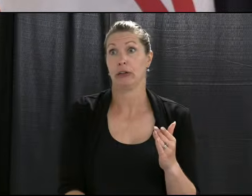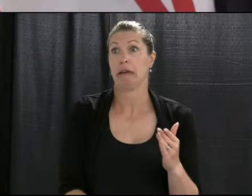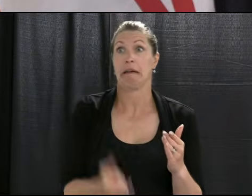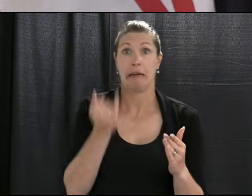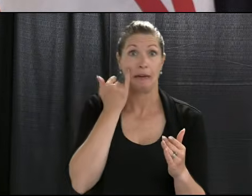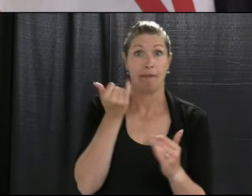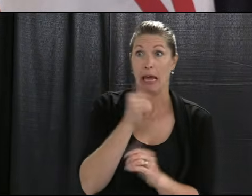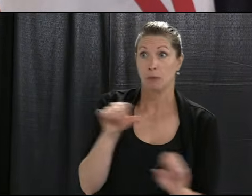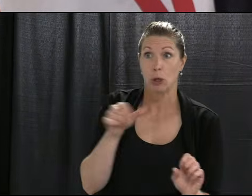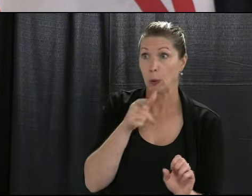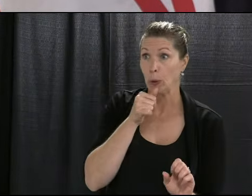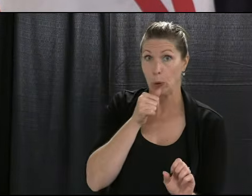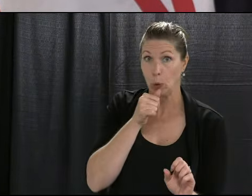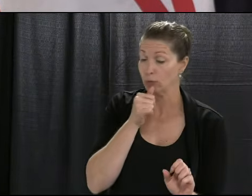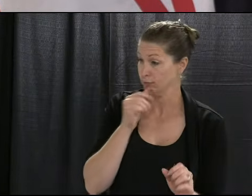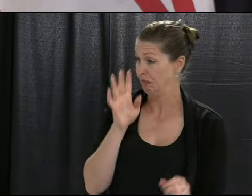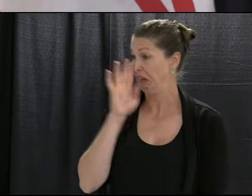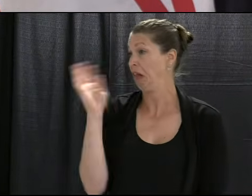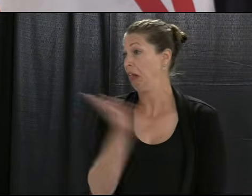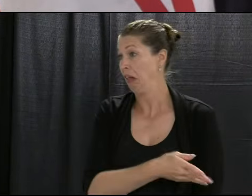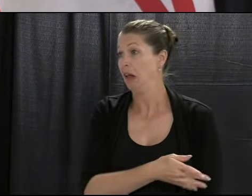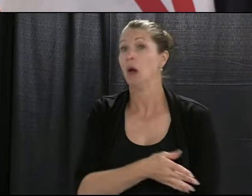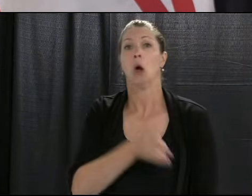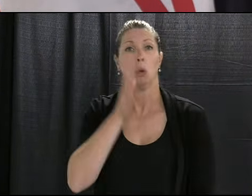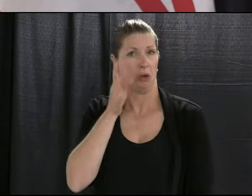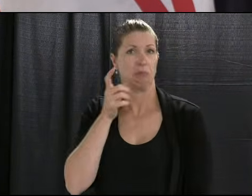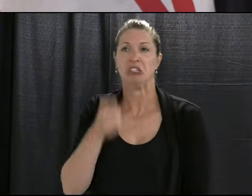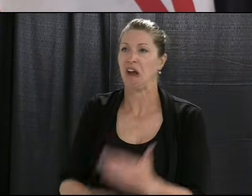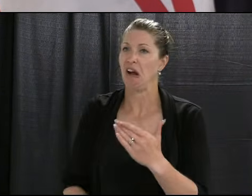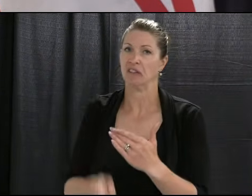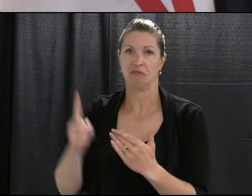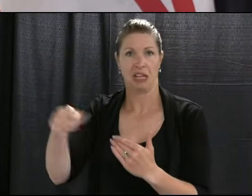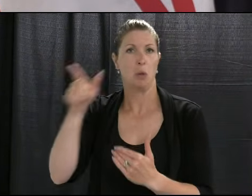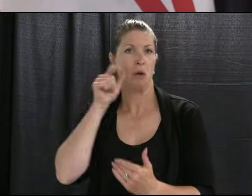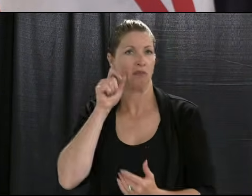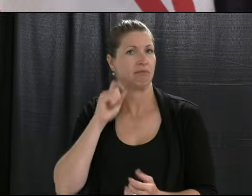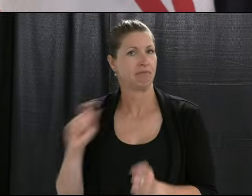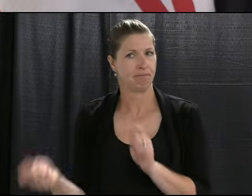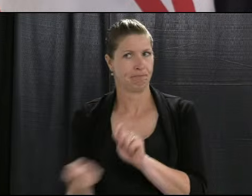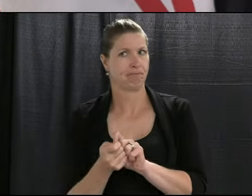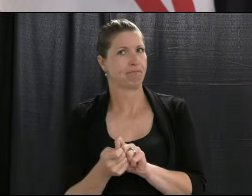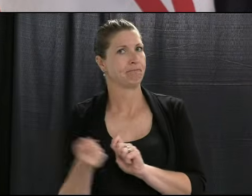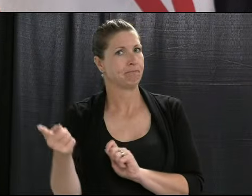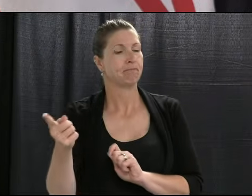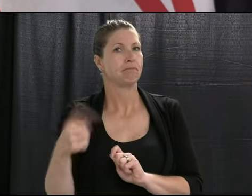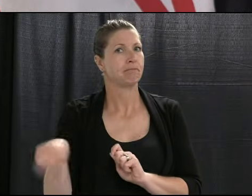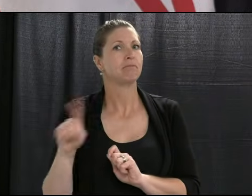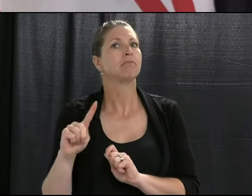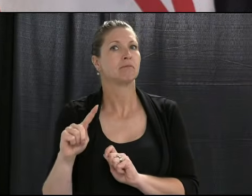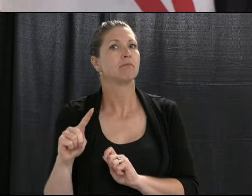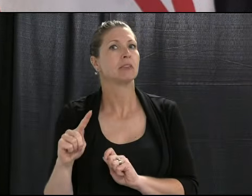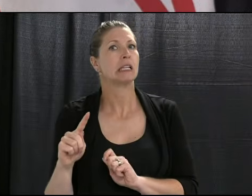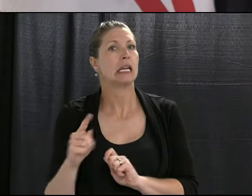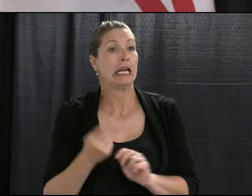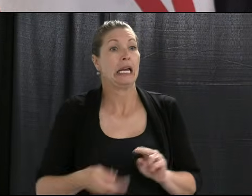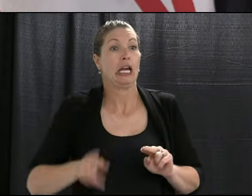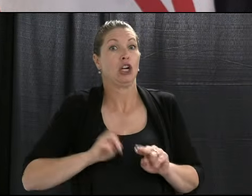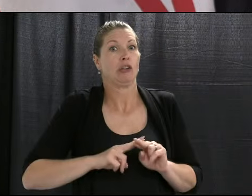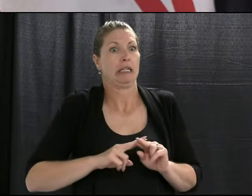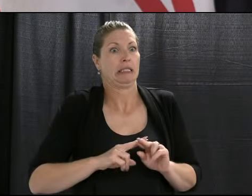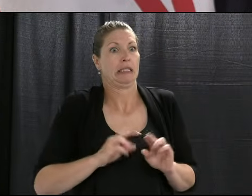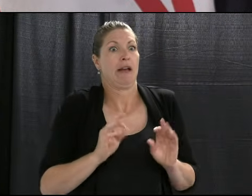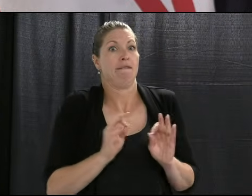these regulations, will pay the price. But I hope that the increased fines will mean that people